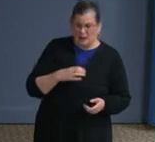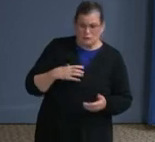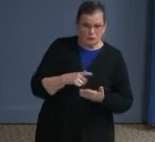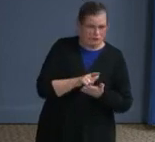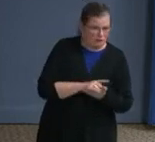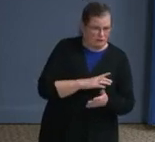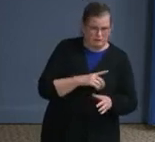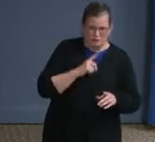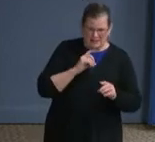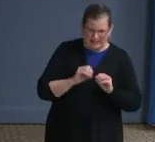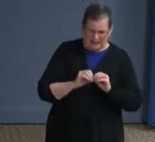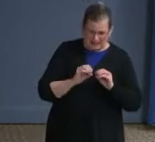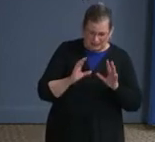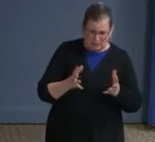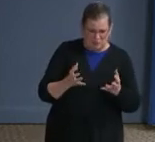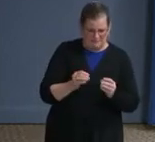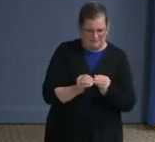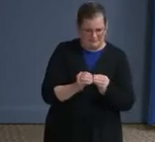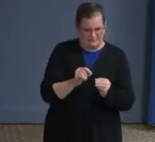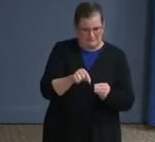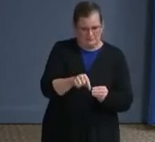clarify or fix some language.